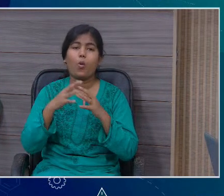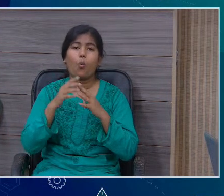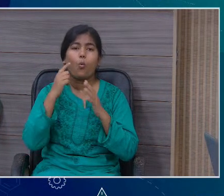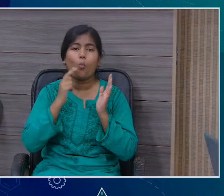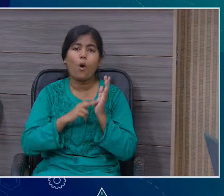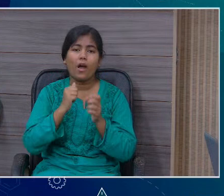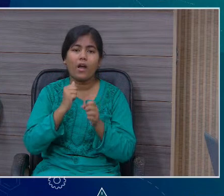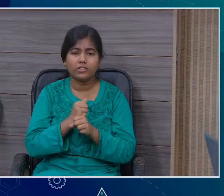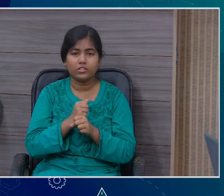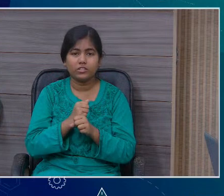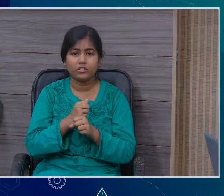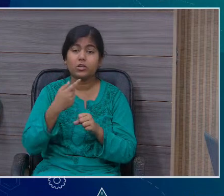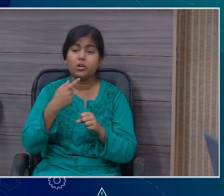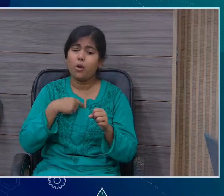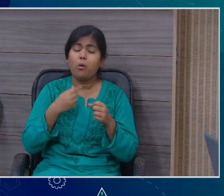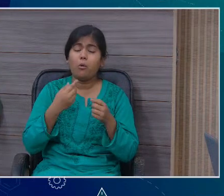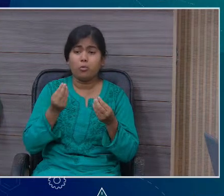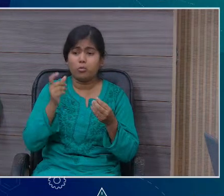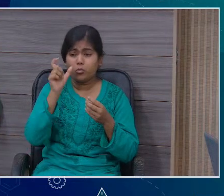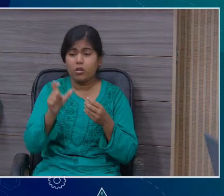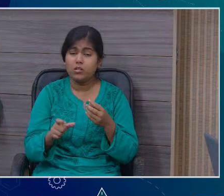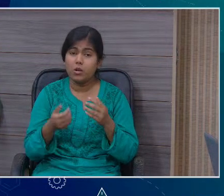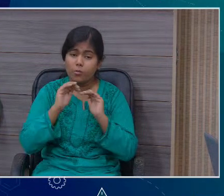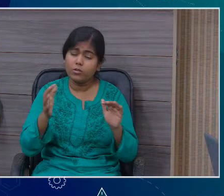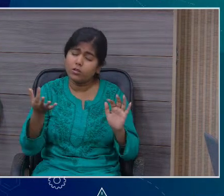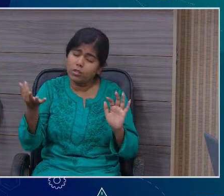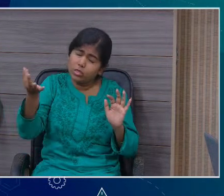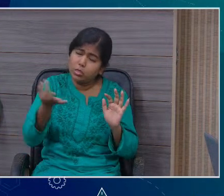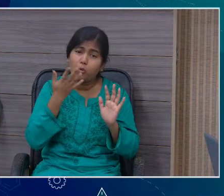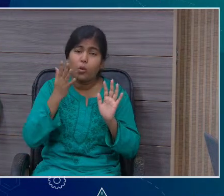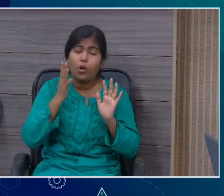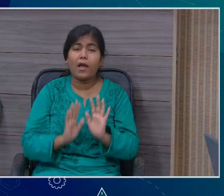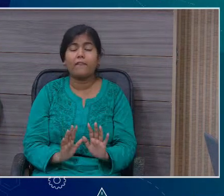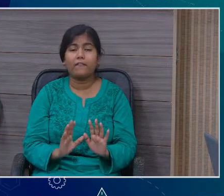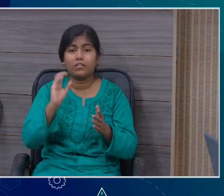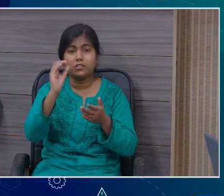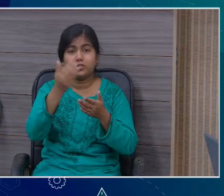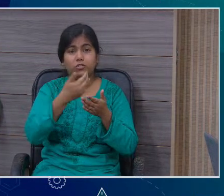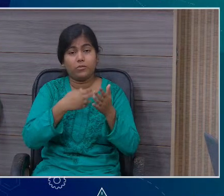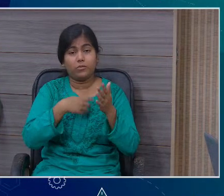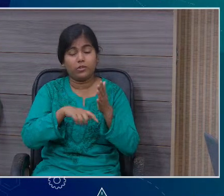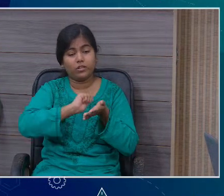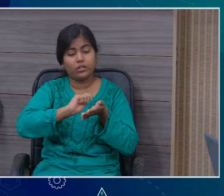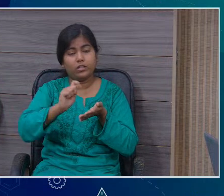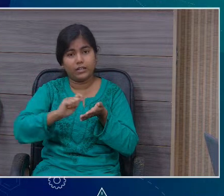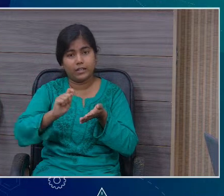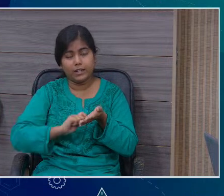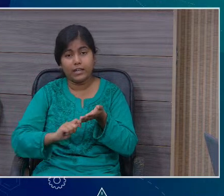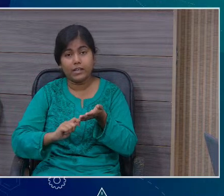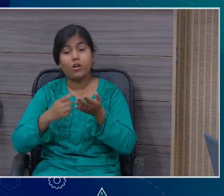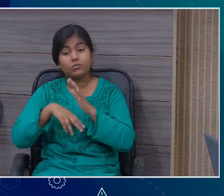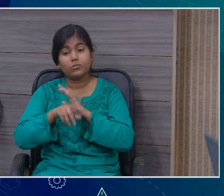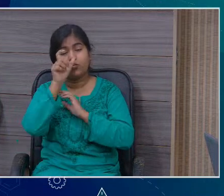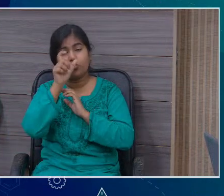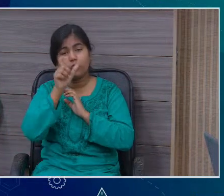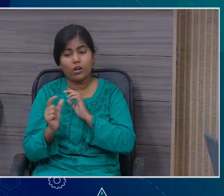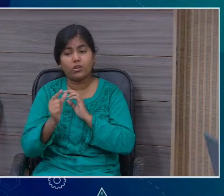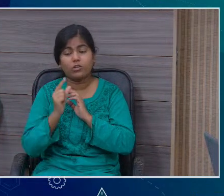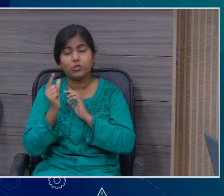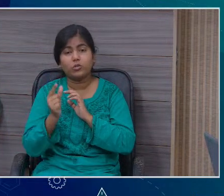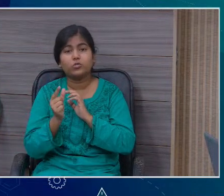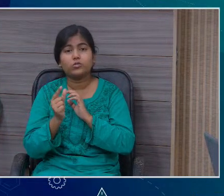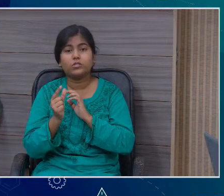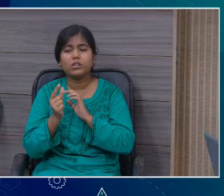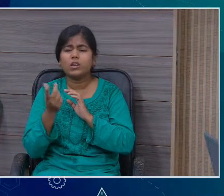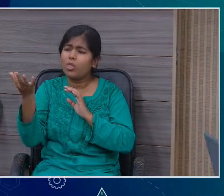there which will be very new for children. Okay. Because this chapter, it is written, and the words which are used, they are